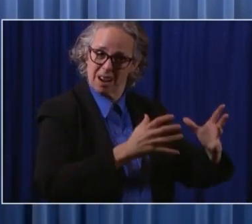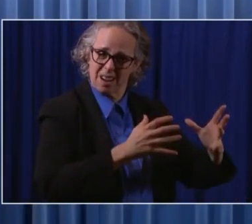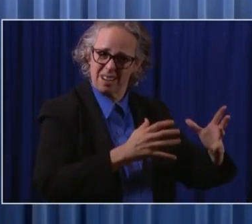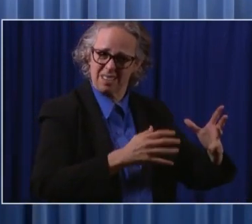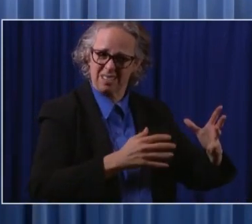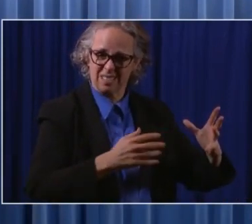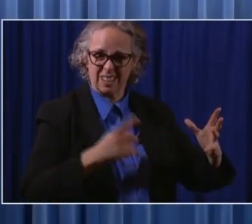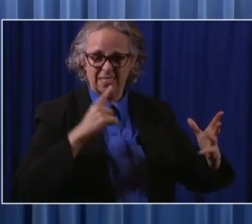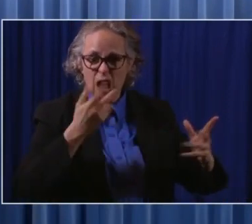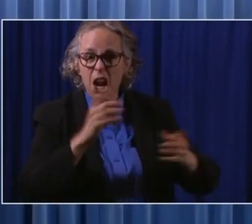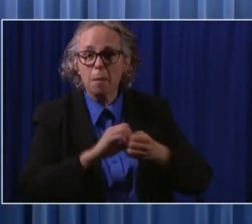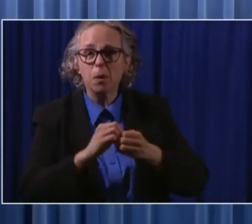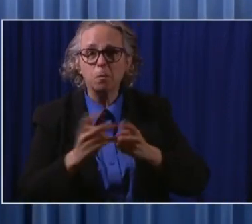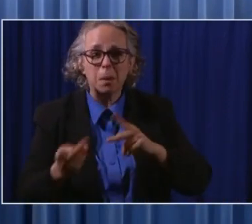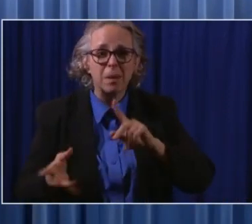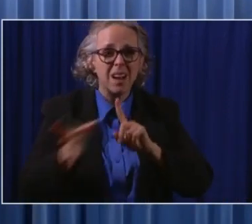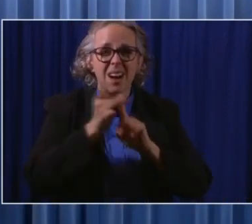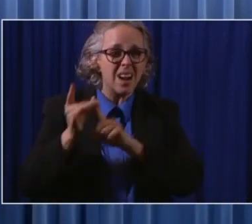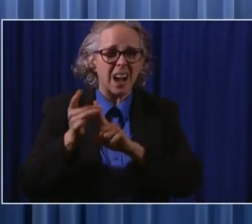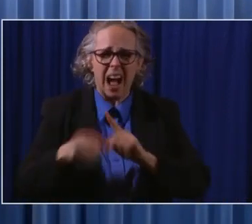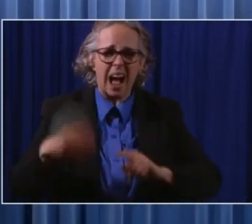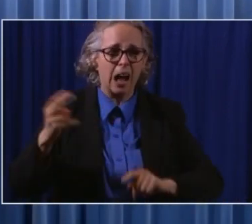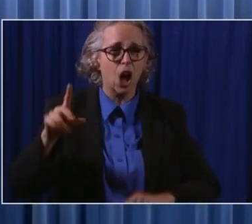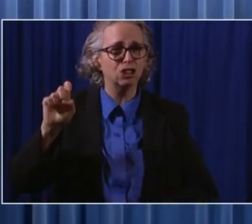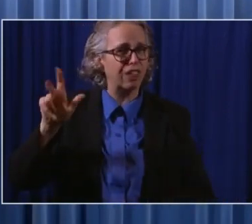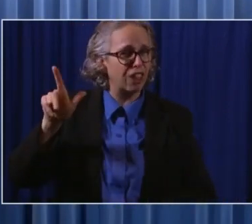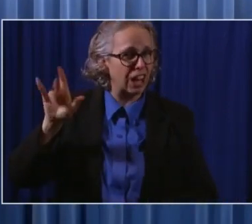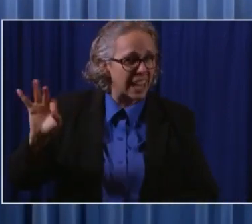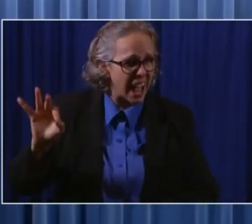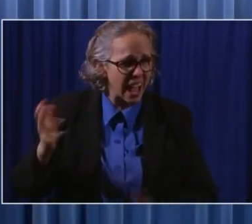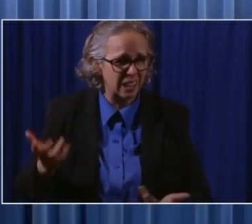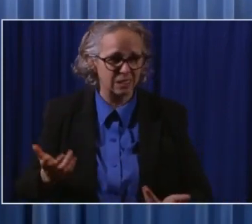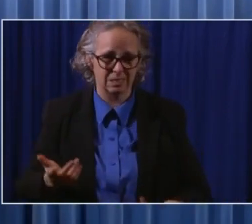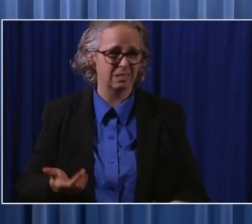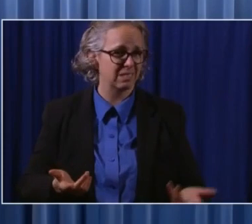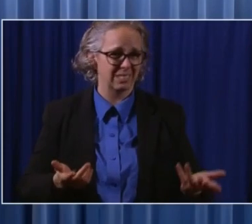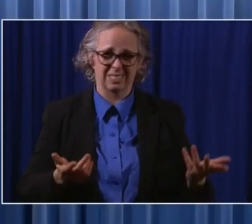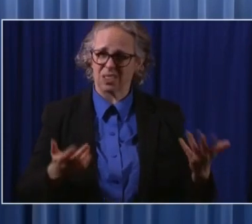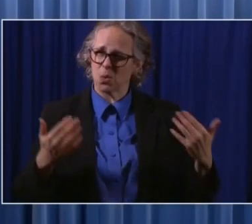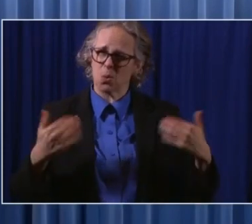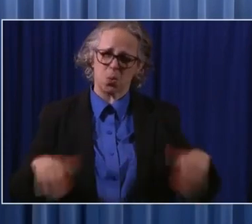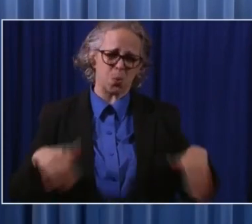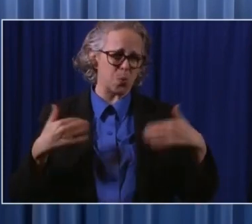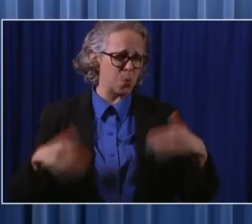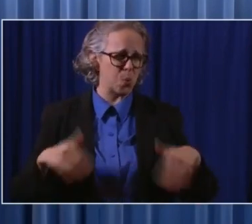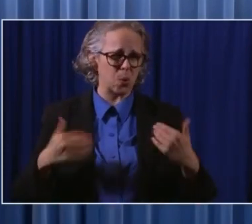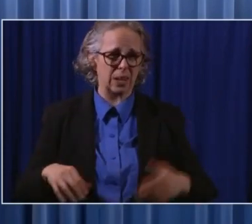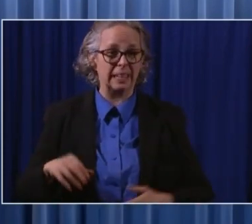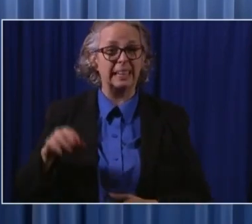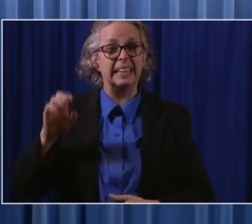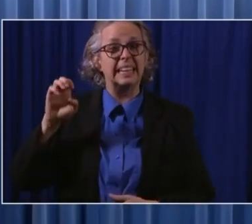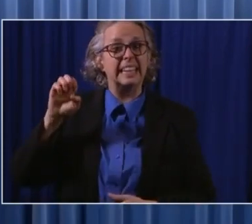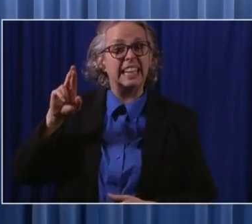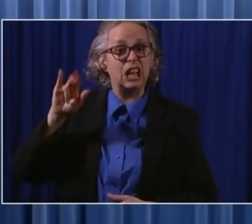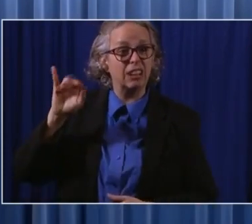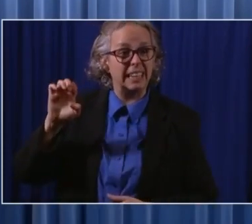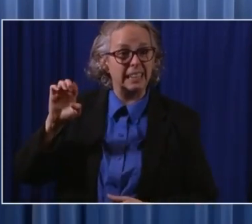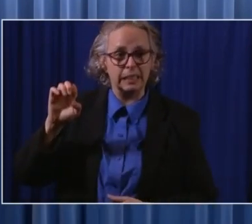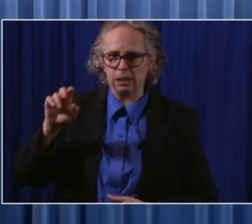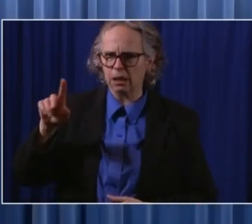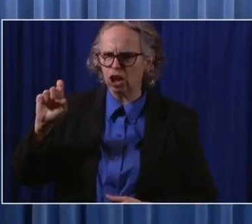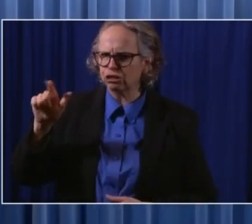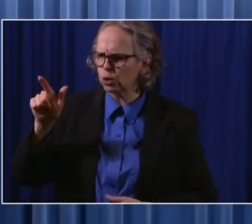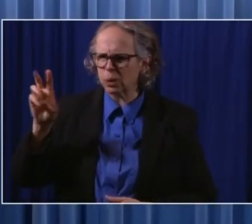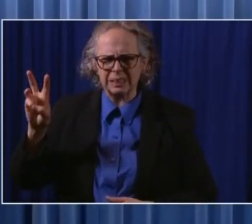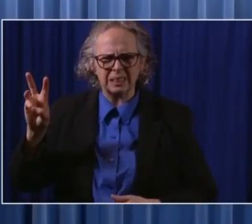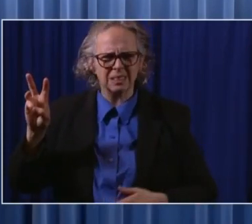is 139. Erie County is 126, which is kind of a shocking number.